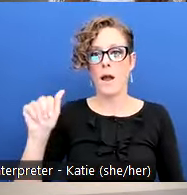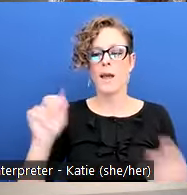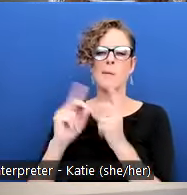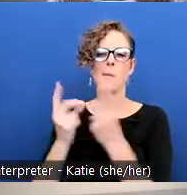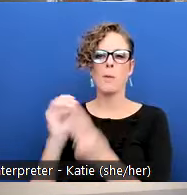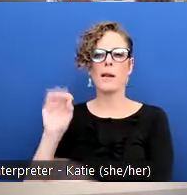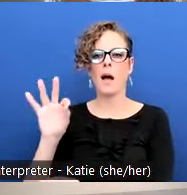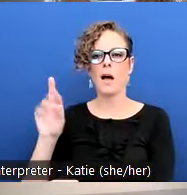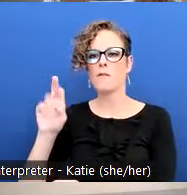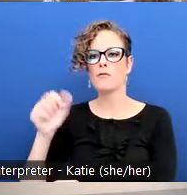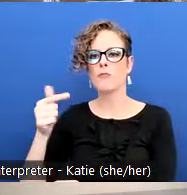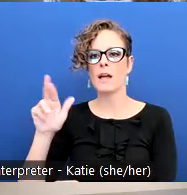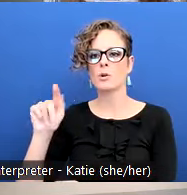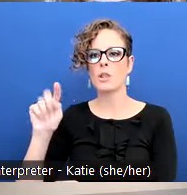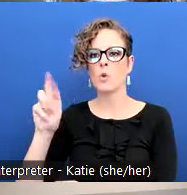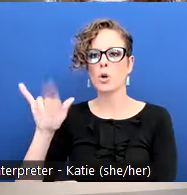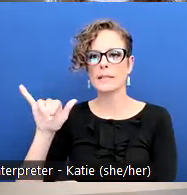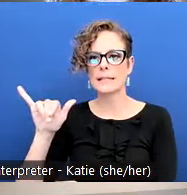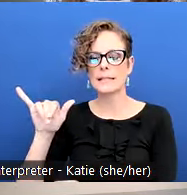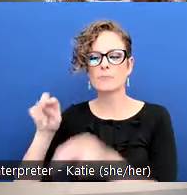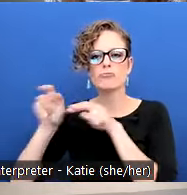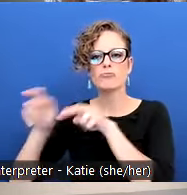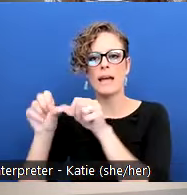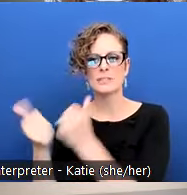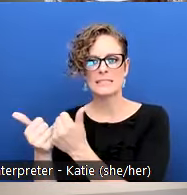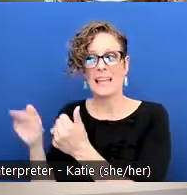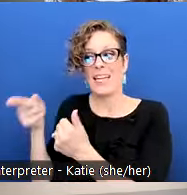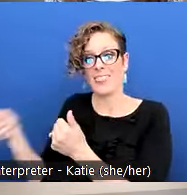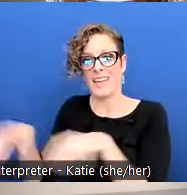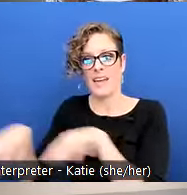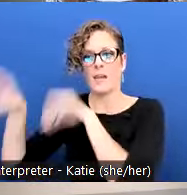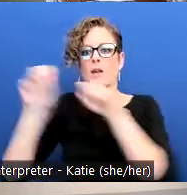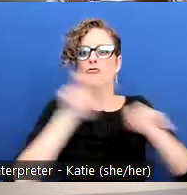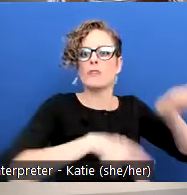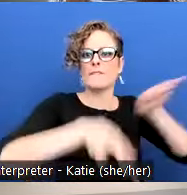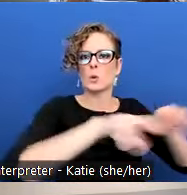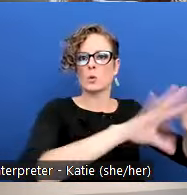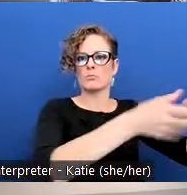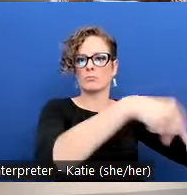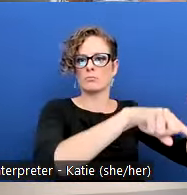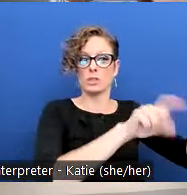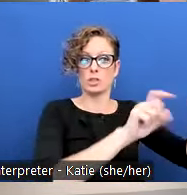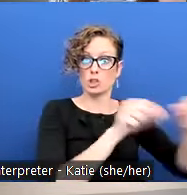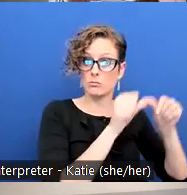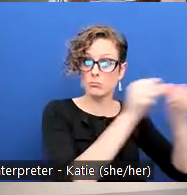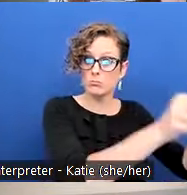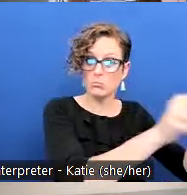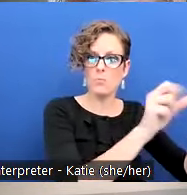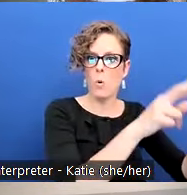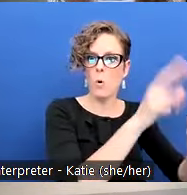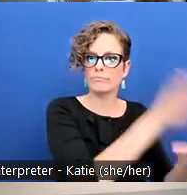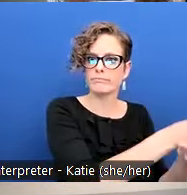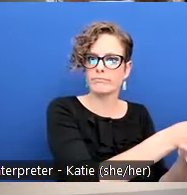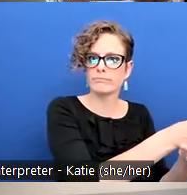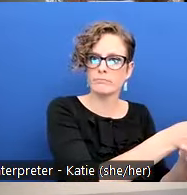Agencies, will review the entity to determine if regulation should continue and make